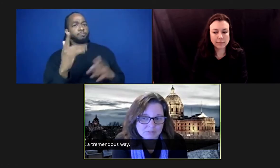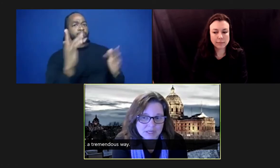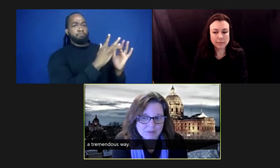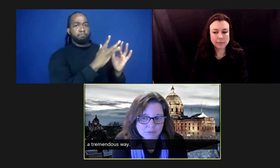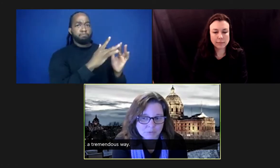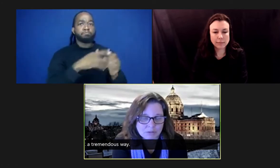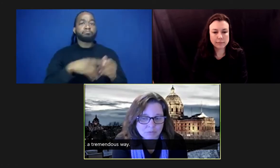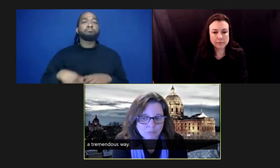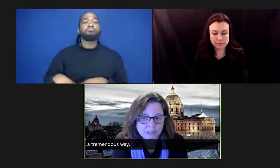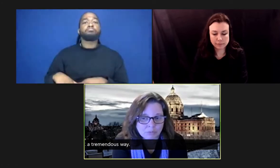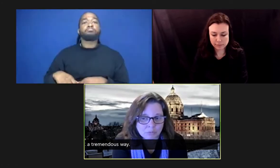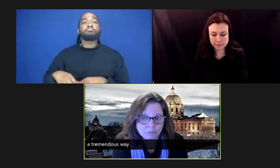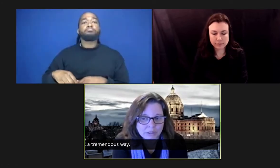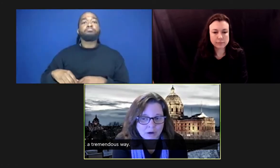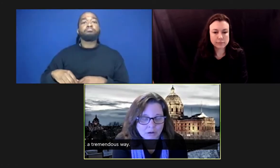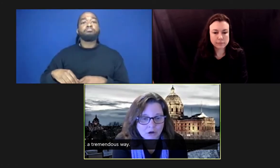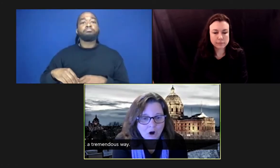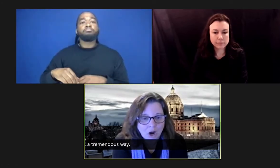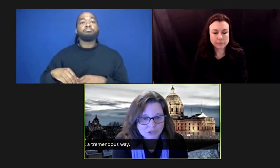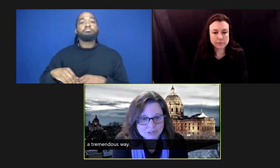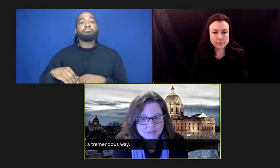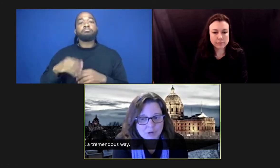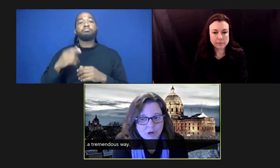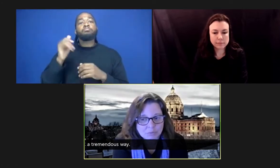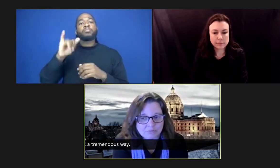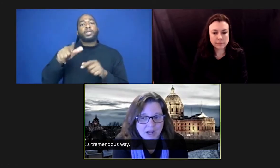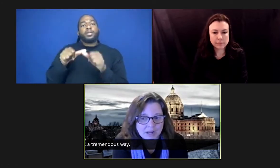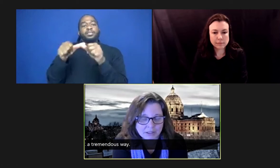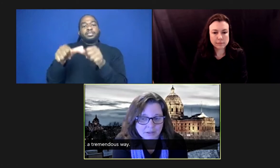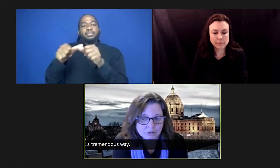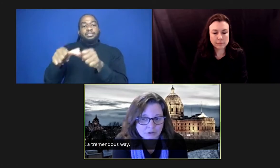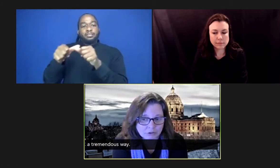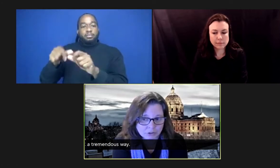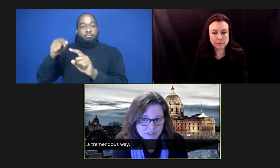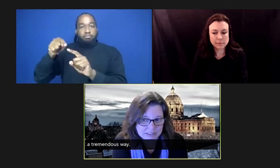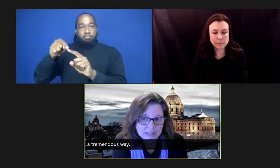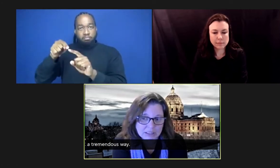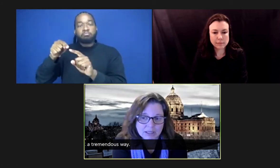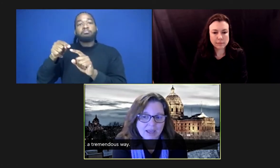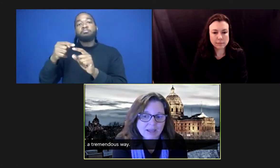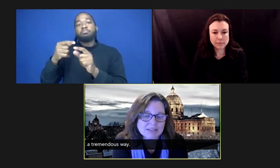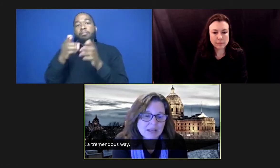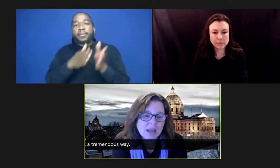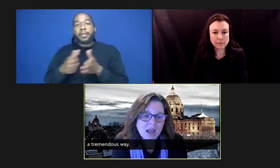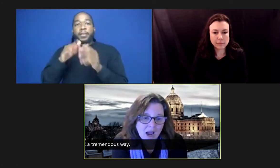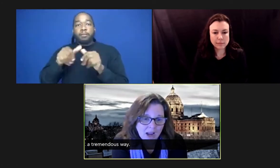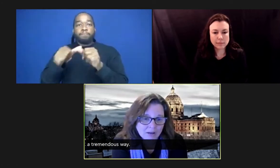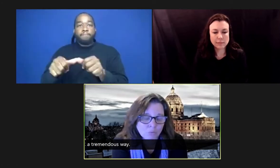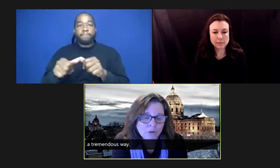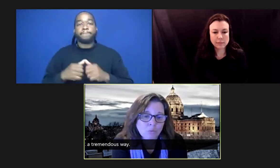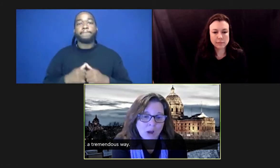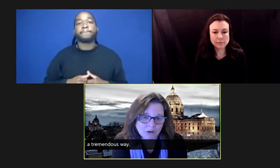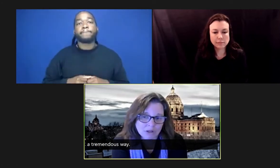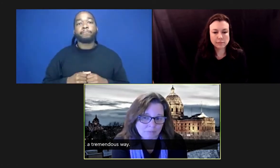Minnesota, sometimes we are cautious about providing critique,